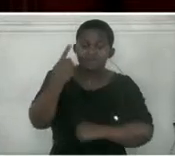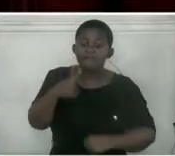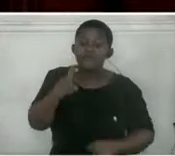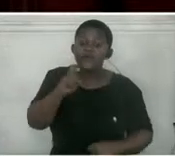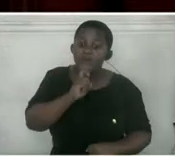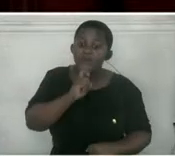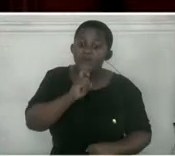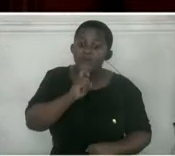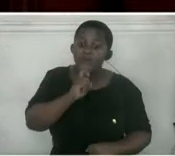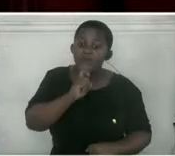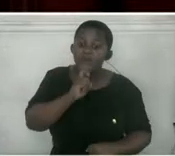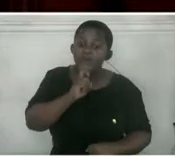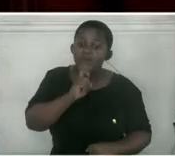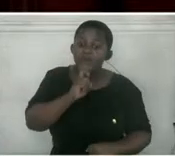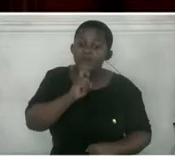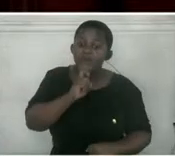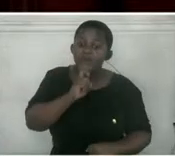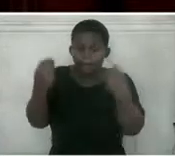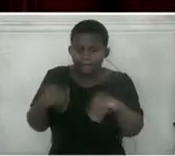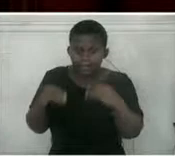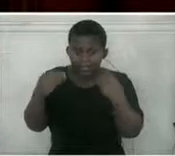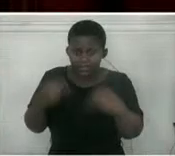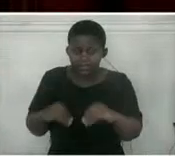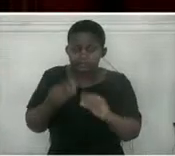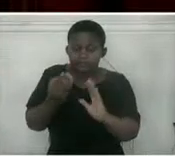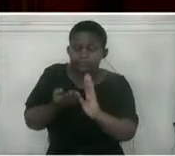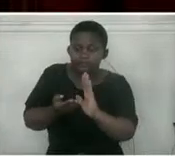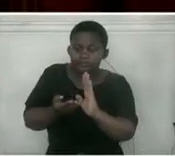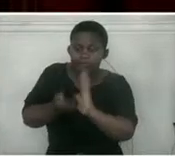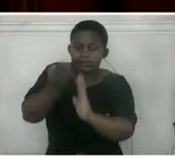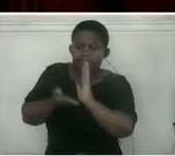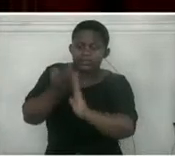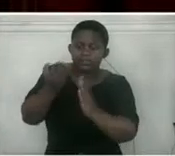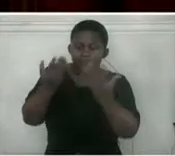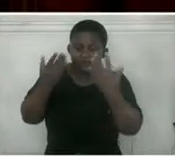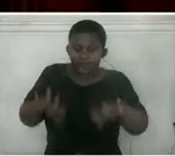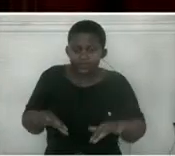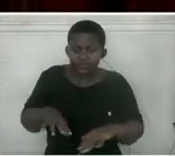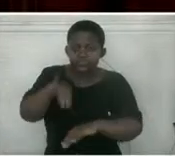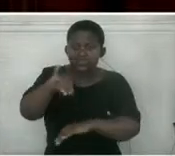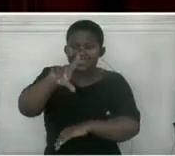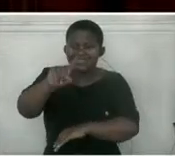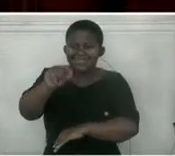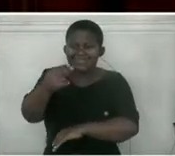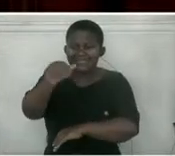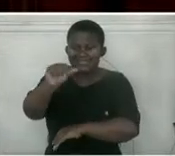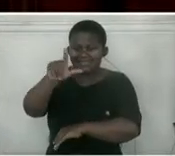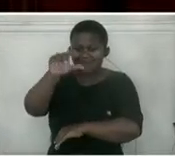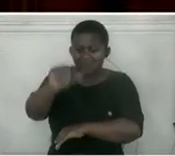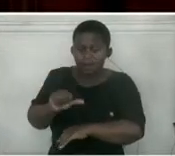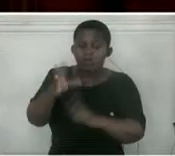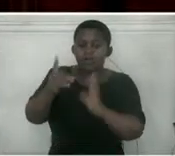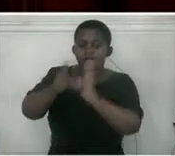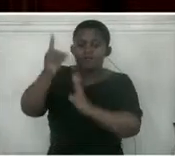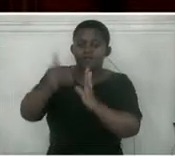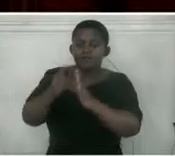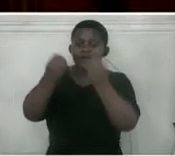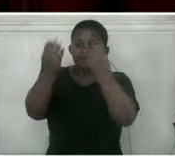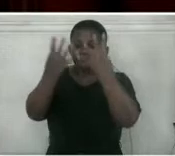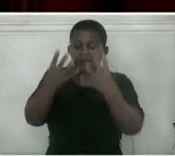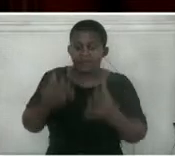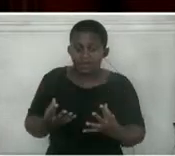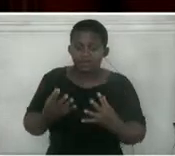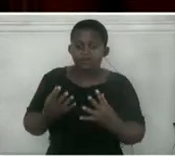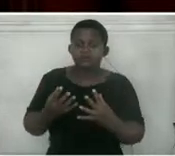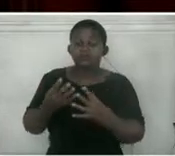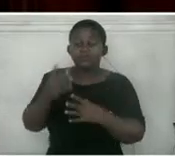by small enterprises was updated. Itala Development Finance Corporation was directed